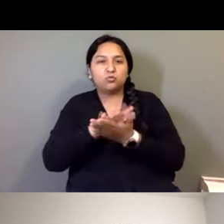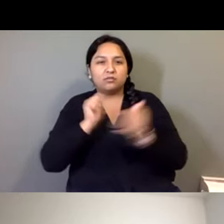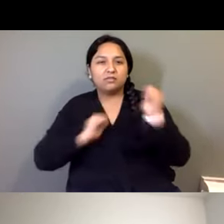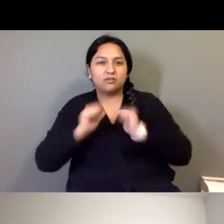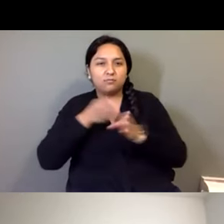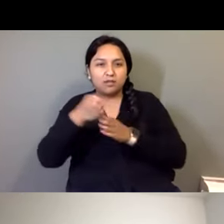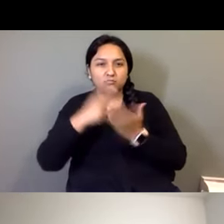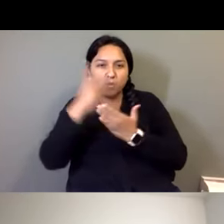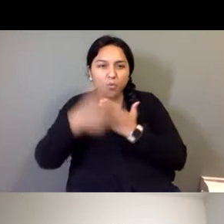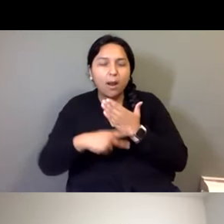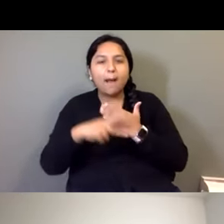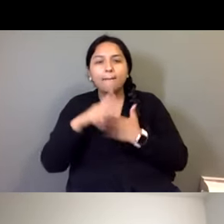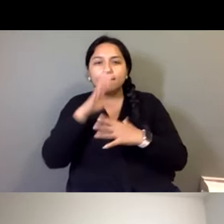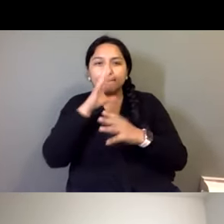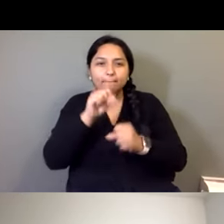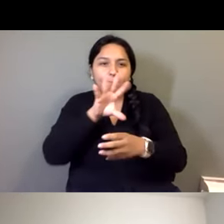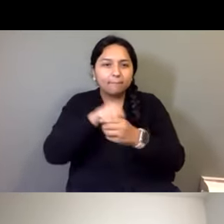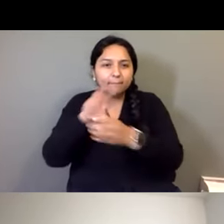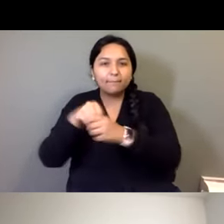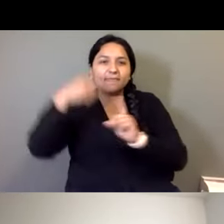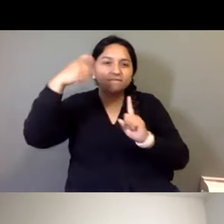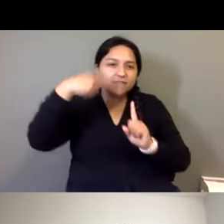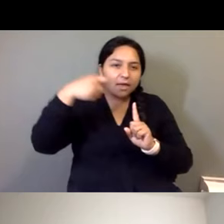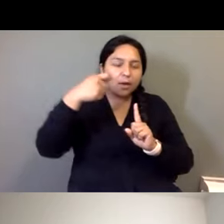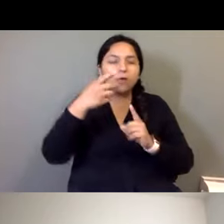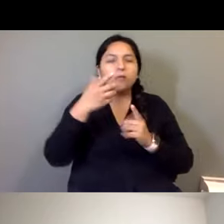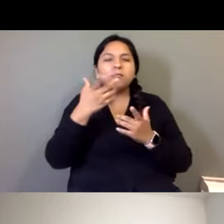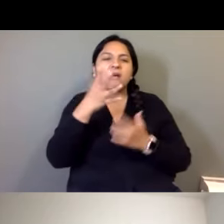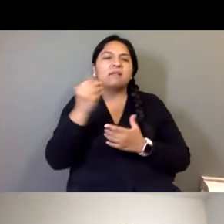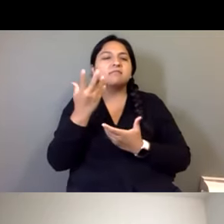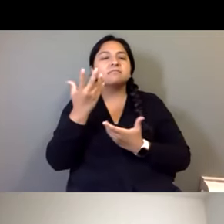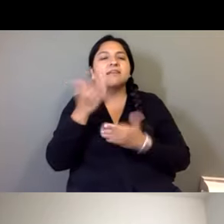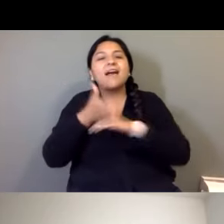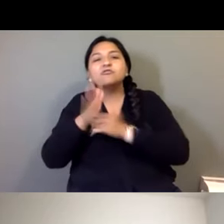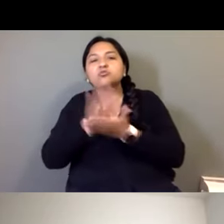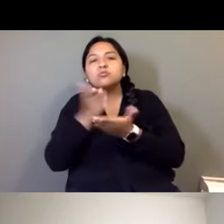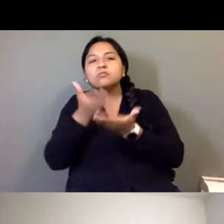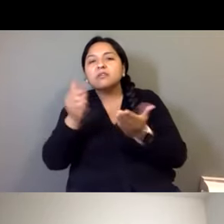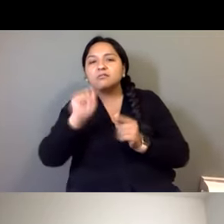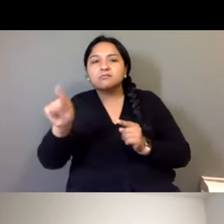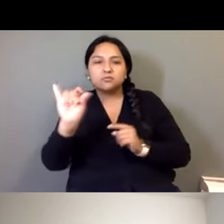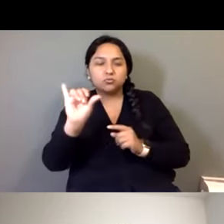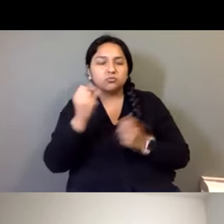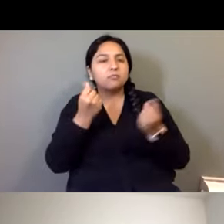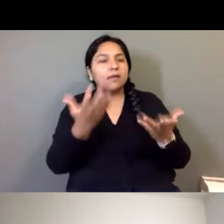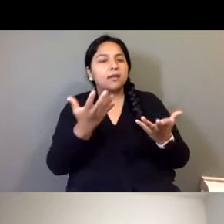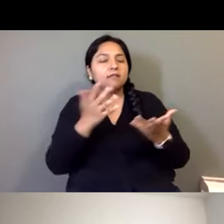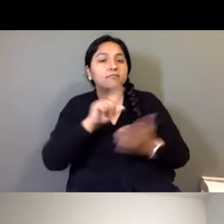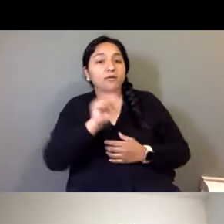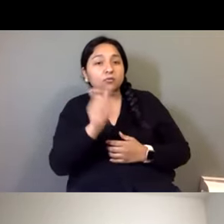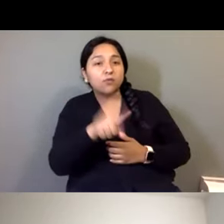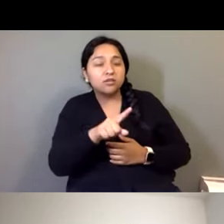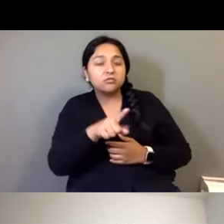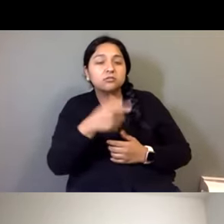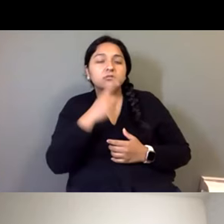film, but also did like out of school stuff. So a lot of the questions really do relate to like people of